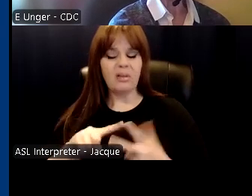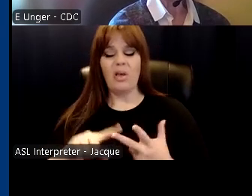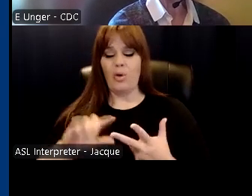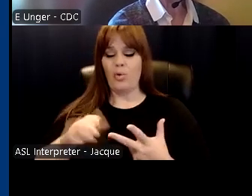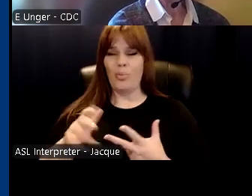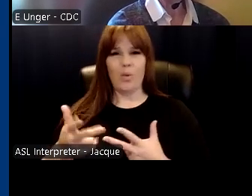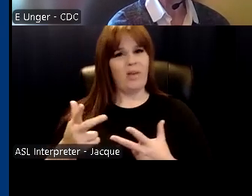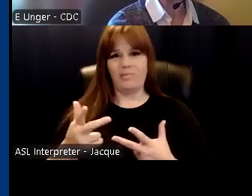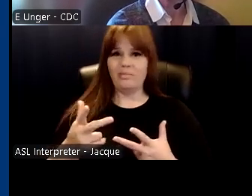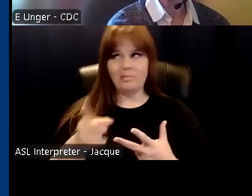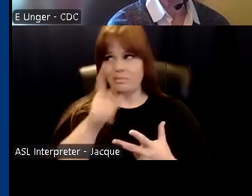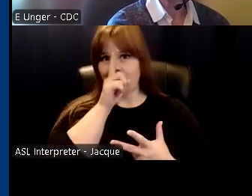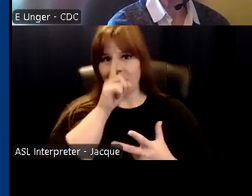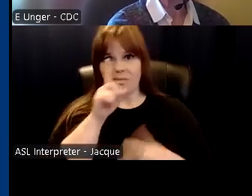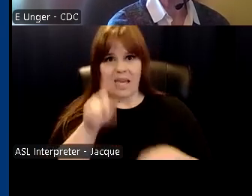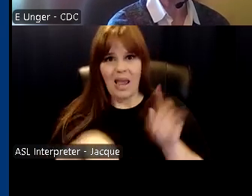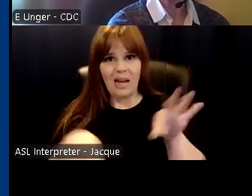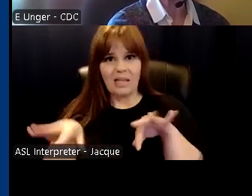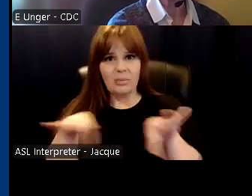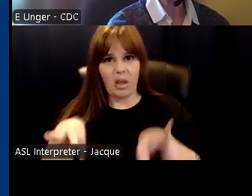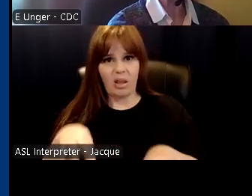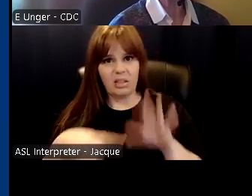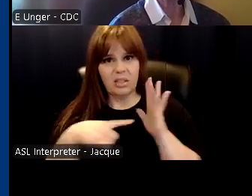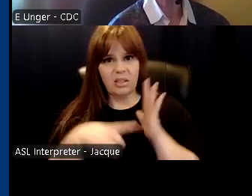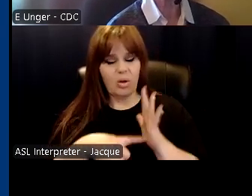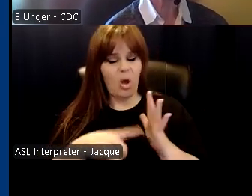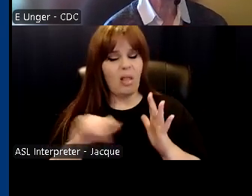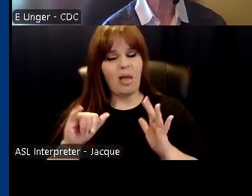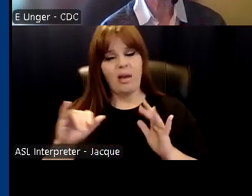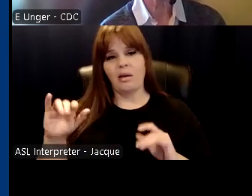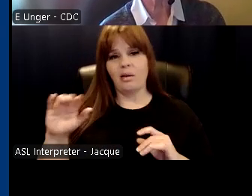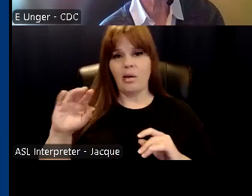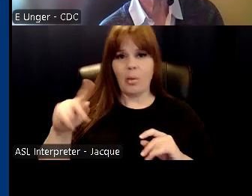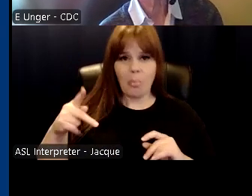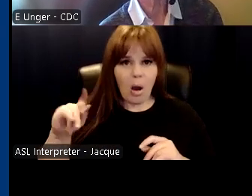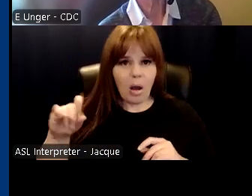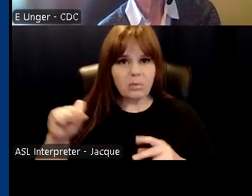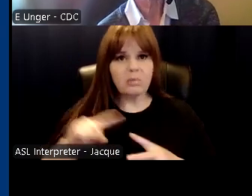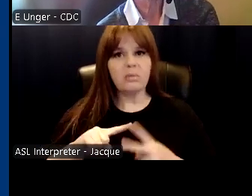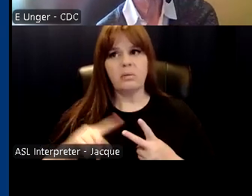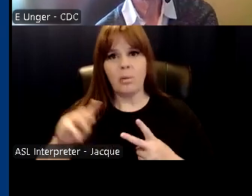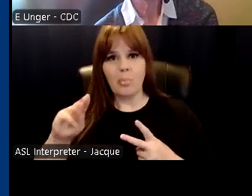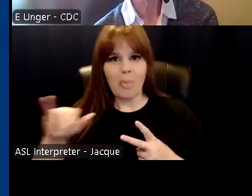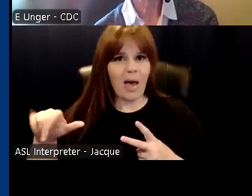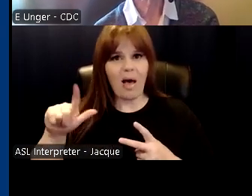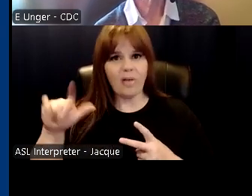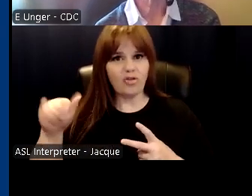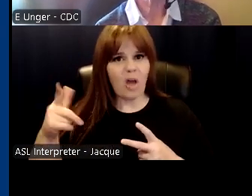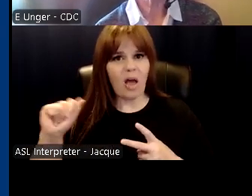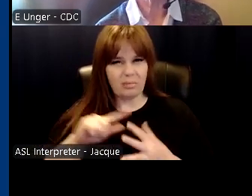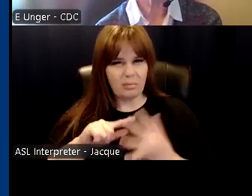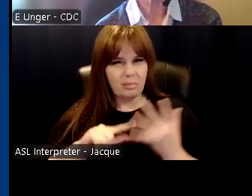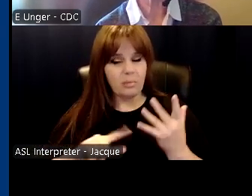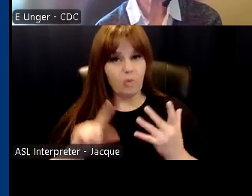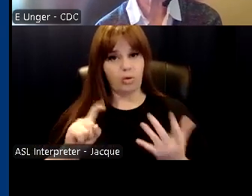syndromes, many of which are overlapping, such as ME/CFS, POTS, and fibromyalgia. Should be